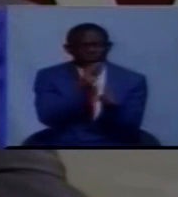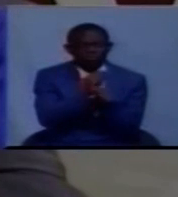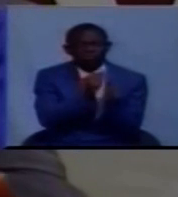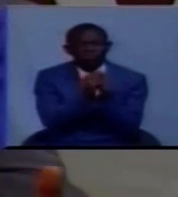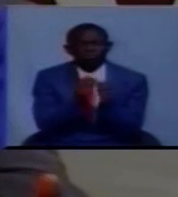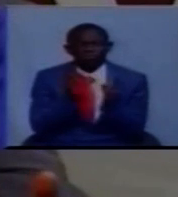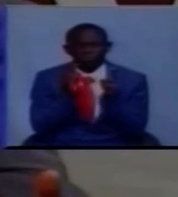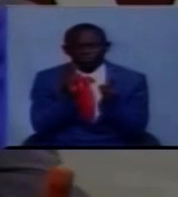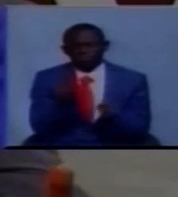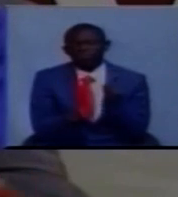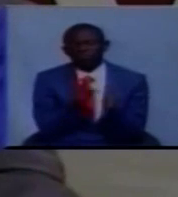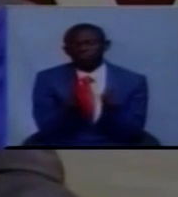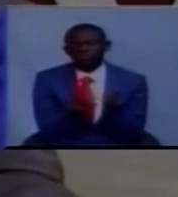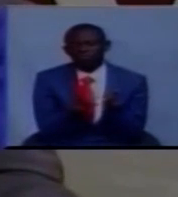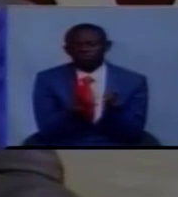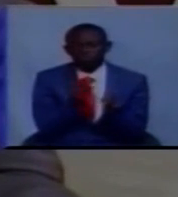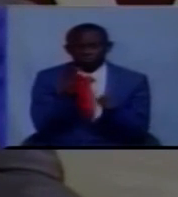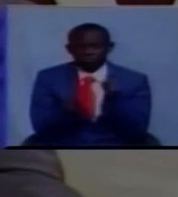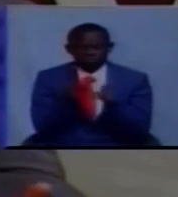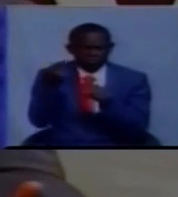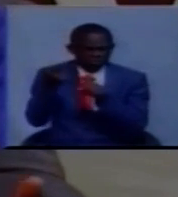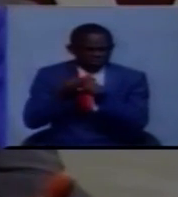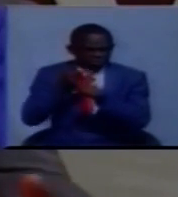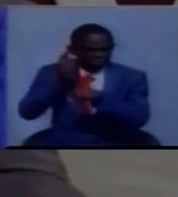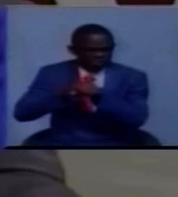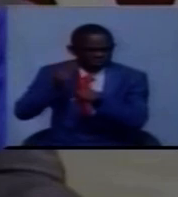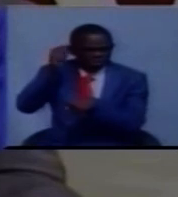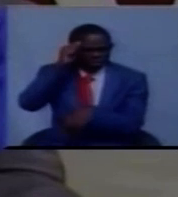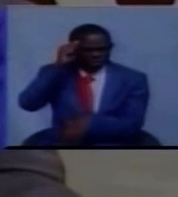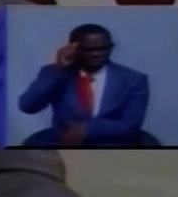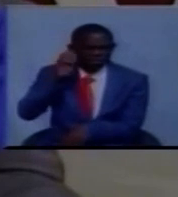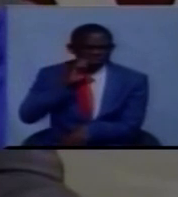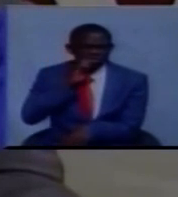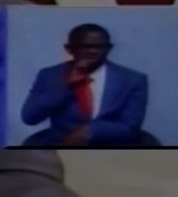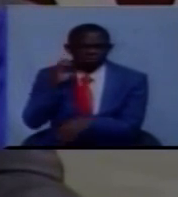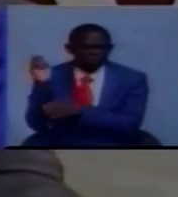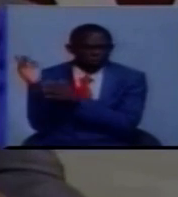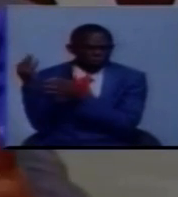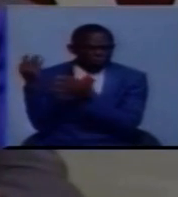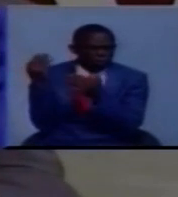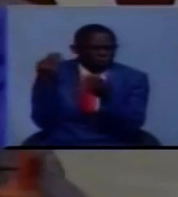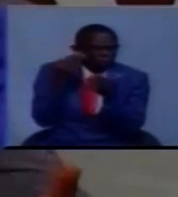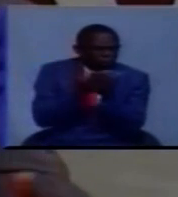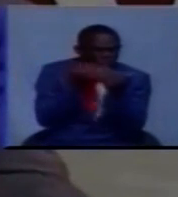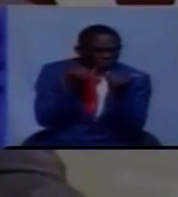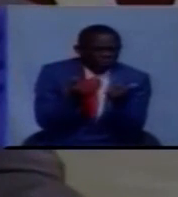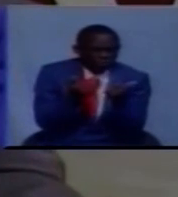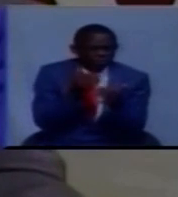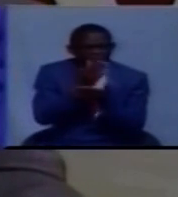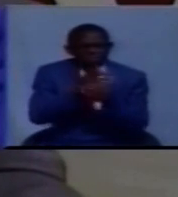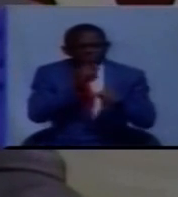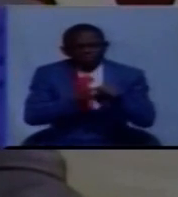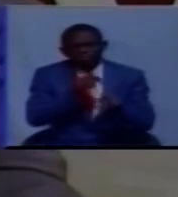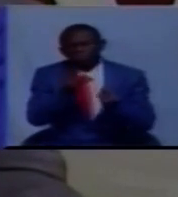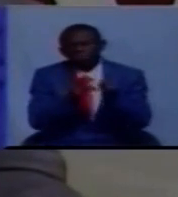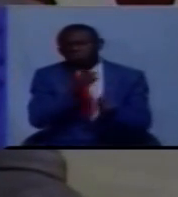human beings, from the time of Adam and Eve, they were able to misbehave in one or the other. So that's why you and me, and I would like to thank